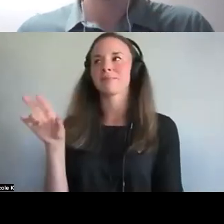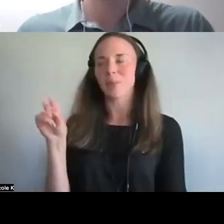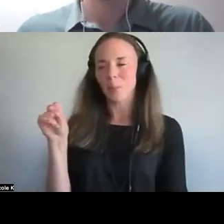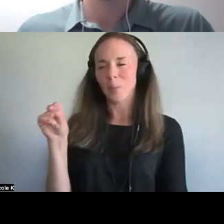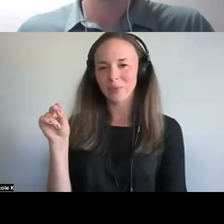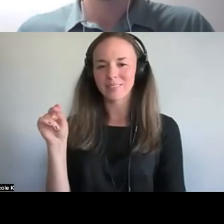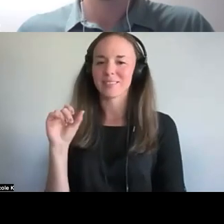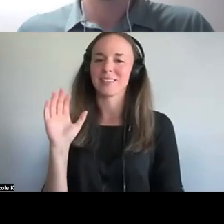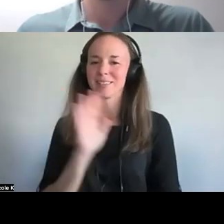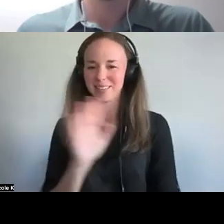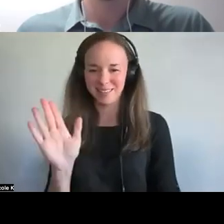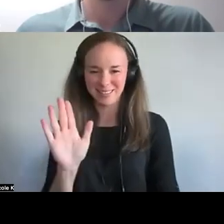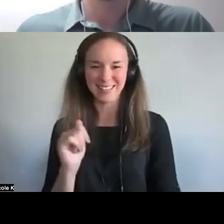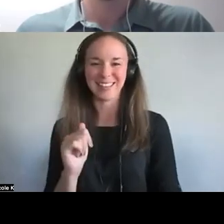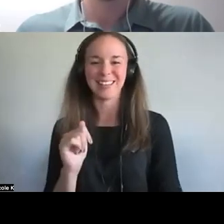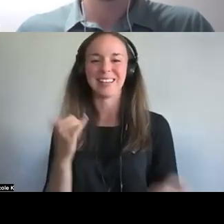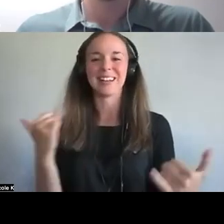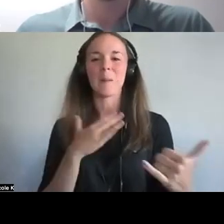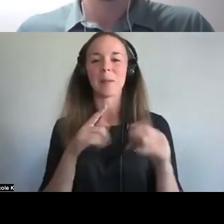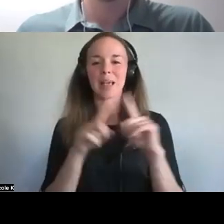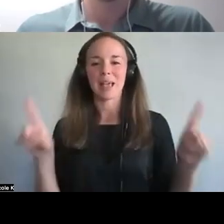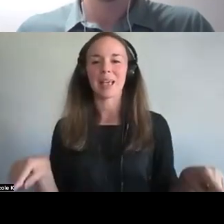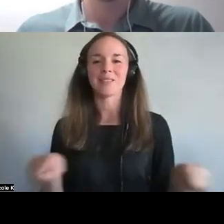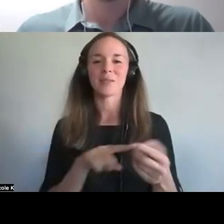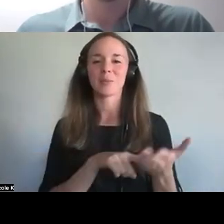I am just going to share my screen quickly.